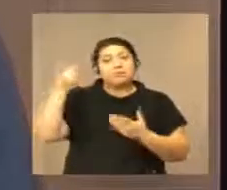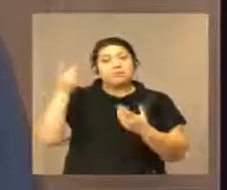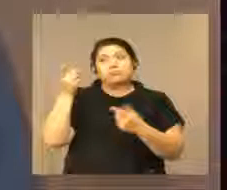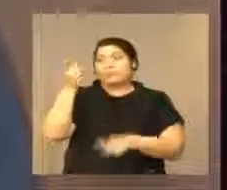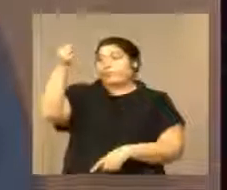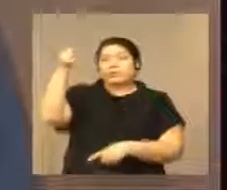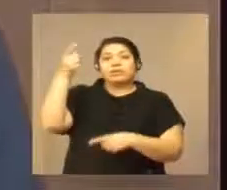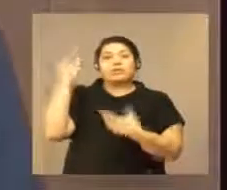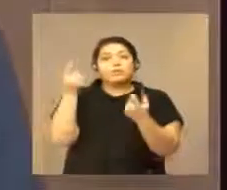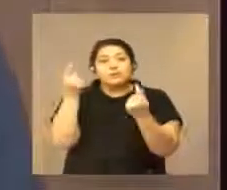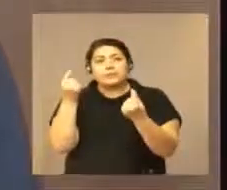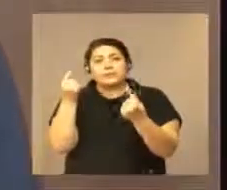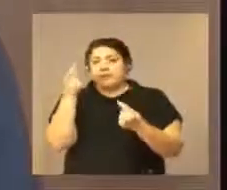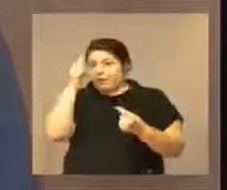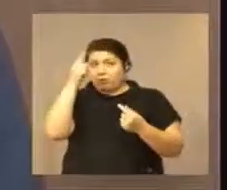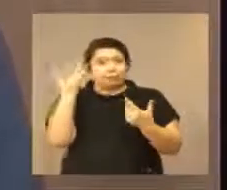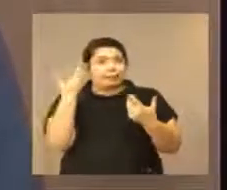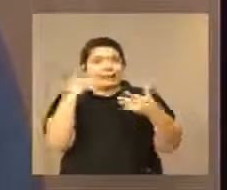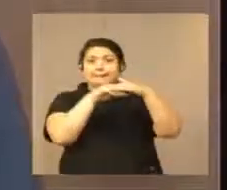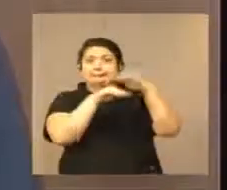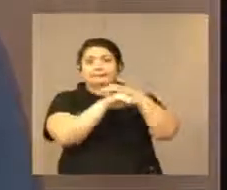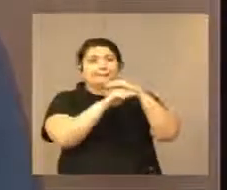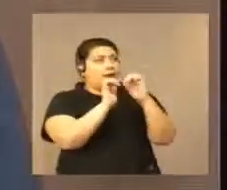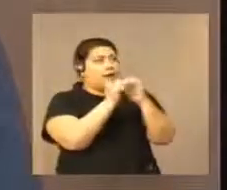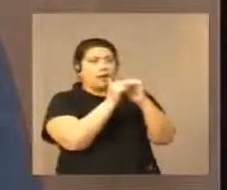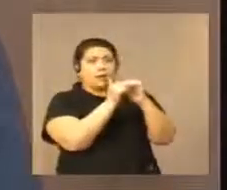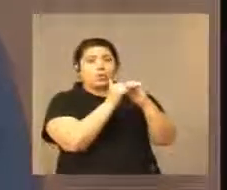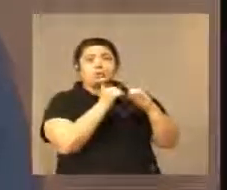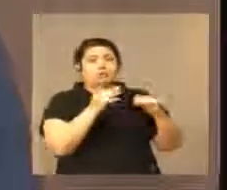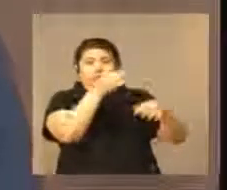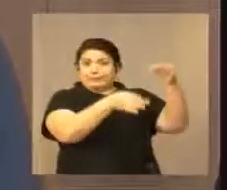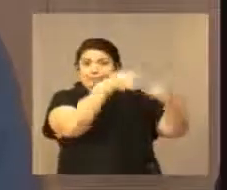trying to get access even to justice, to health,